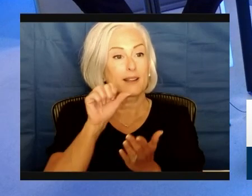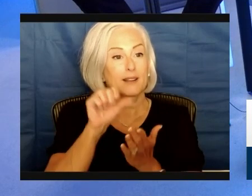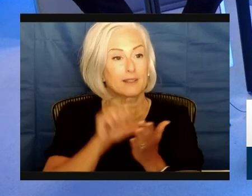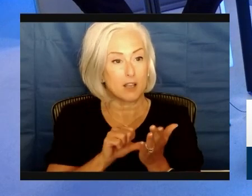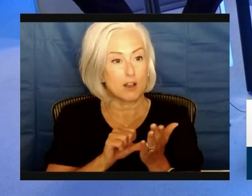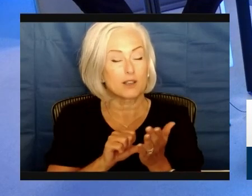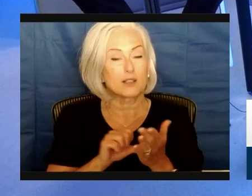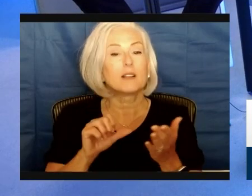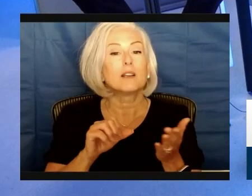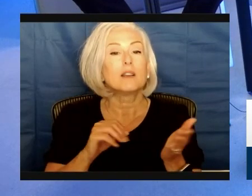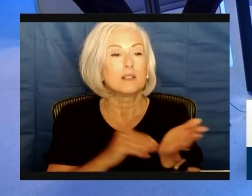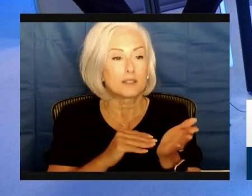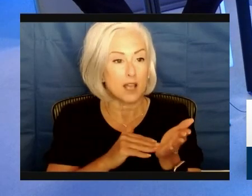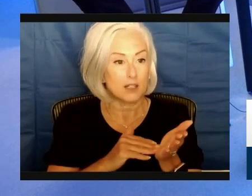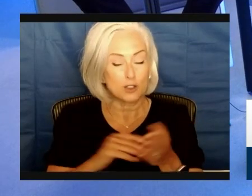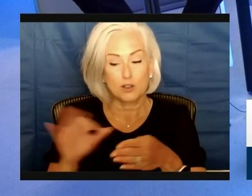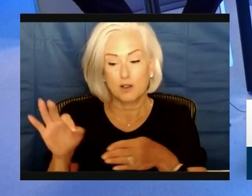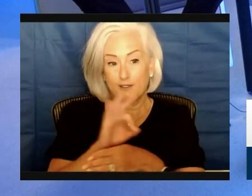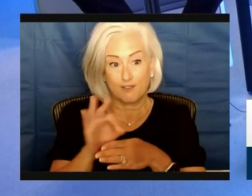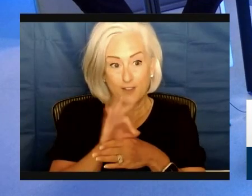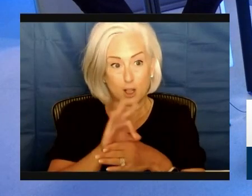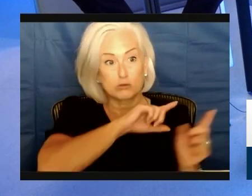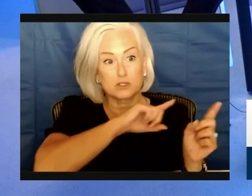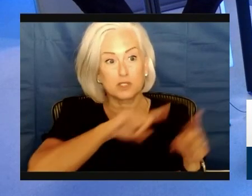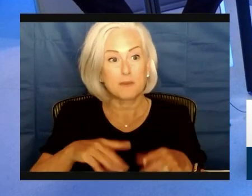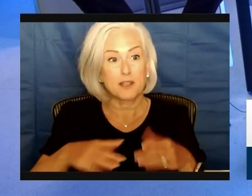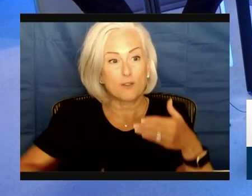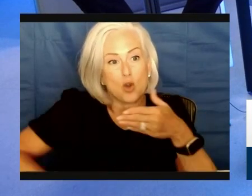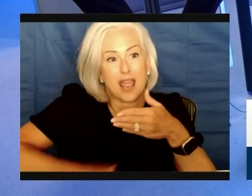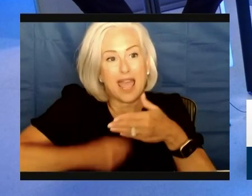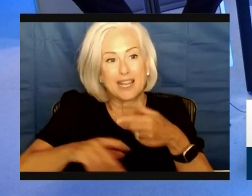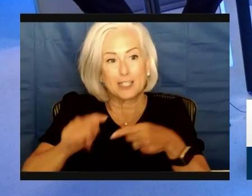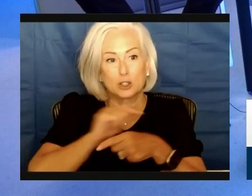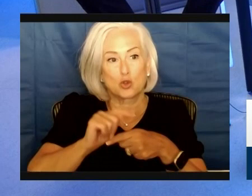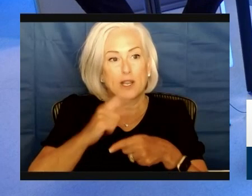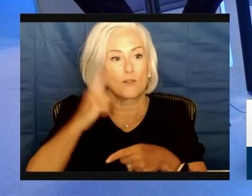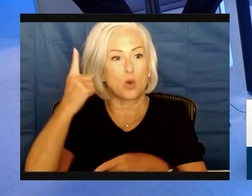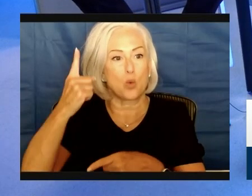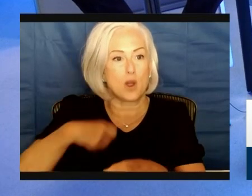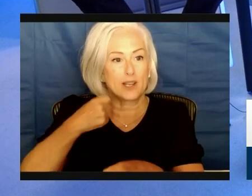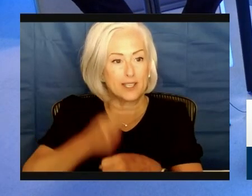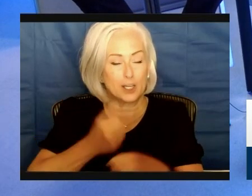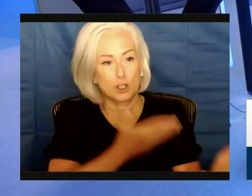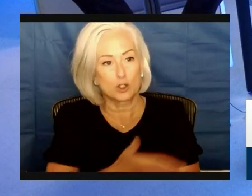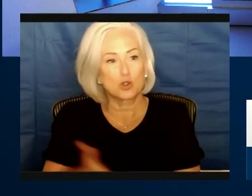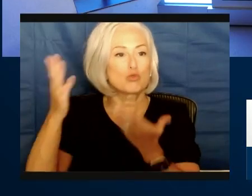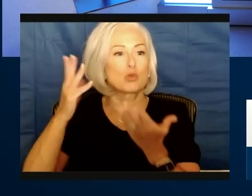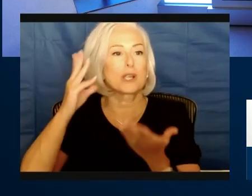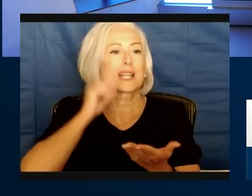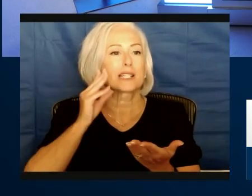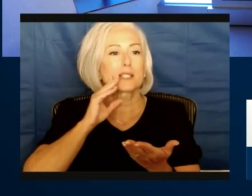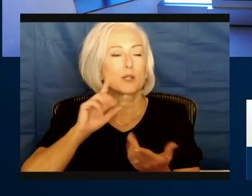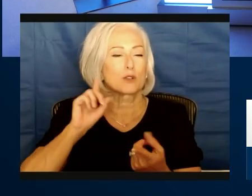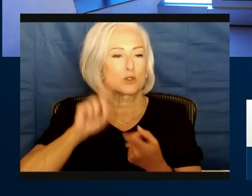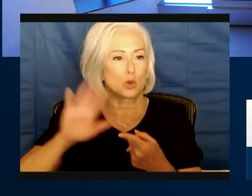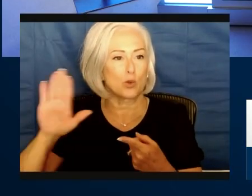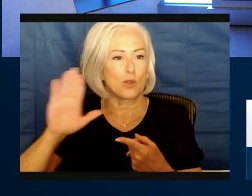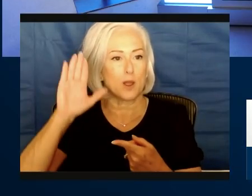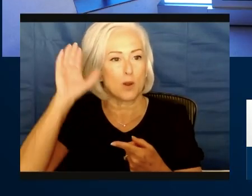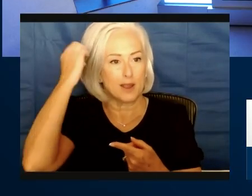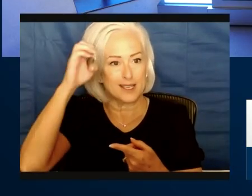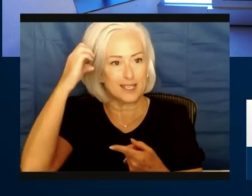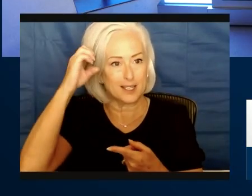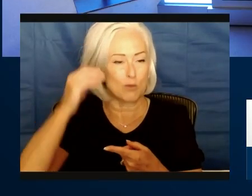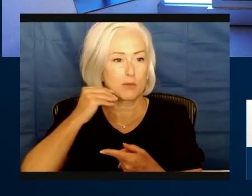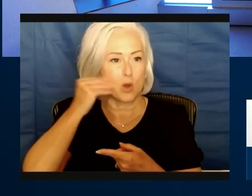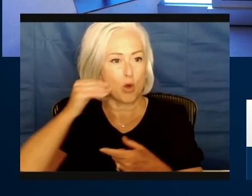surgeons who are here doing additional training for 1 year so they can take that trauma experience back to their home. Also joining us live via Zoom